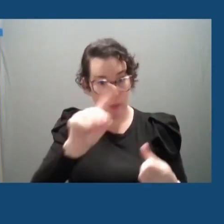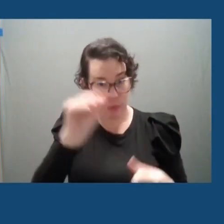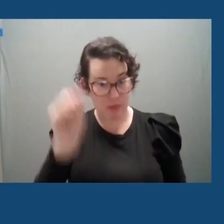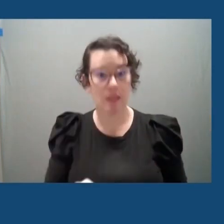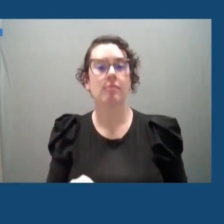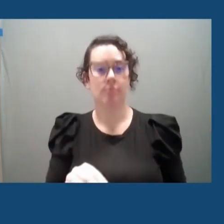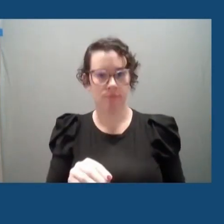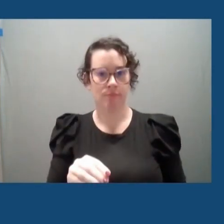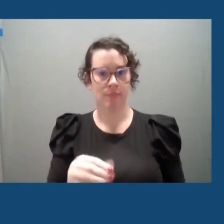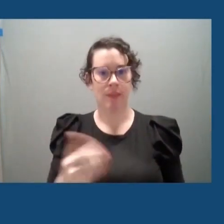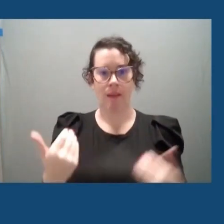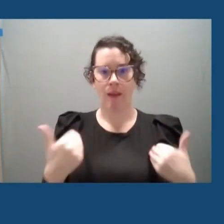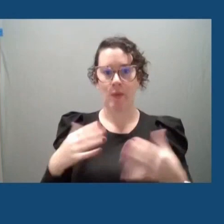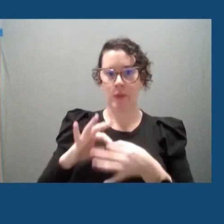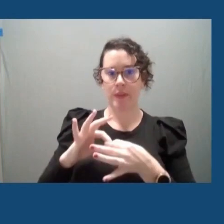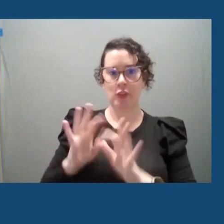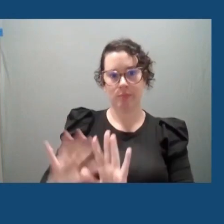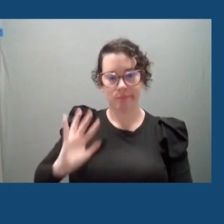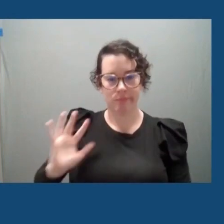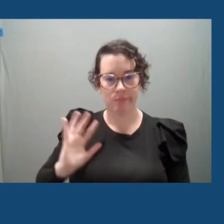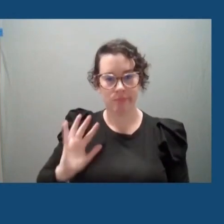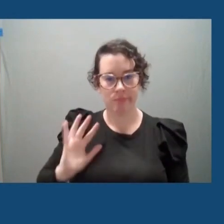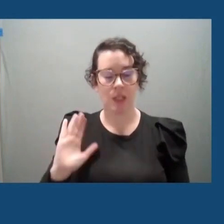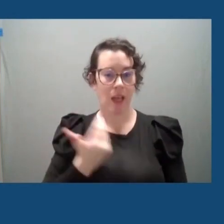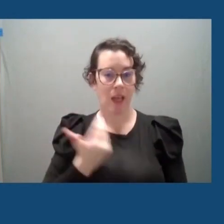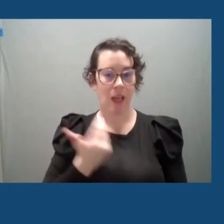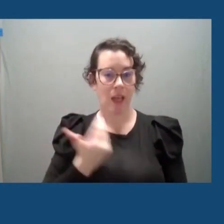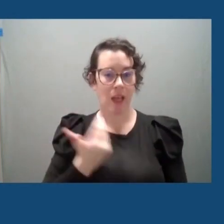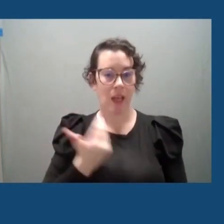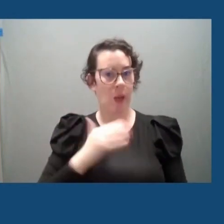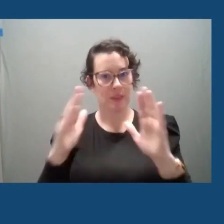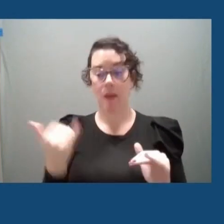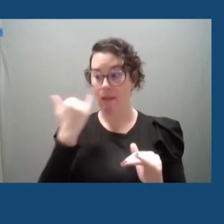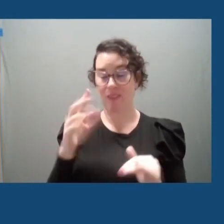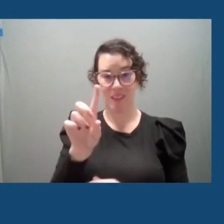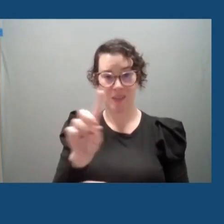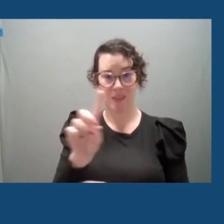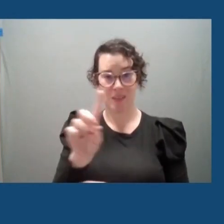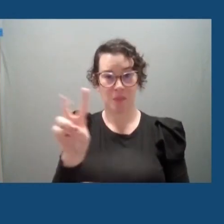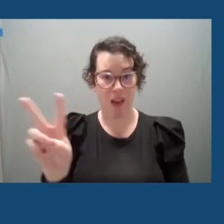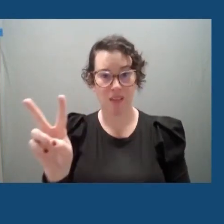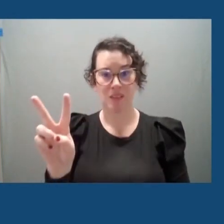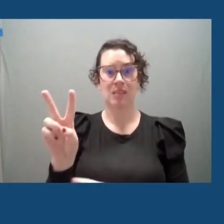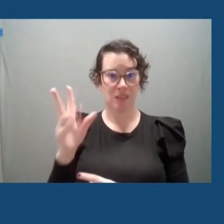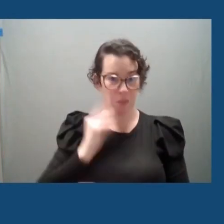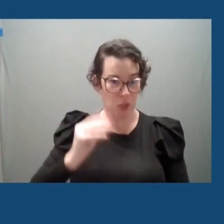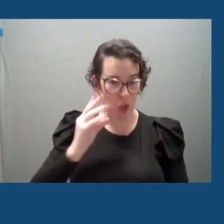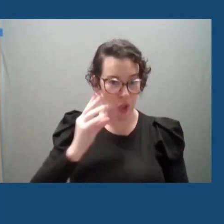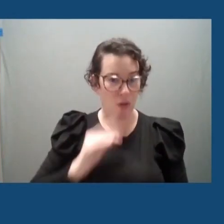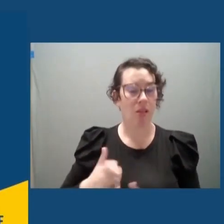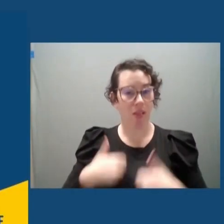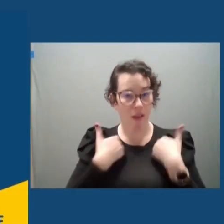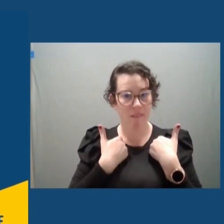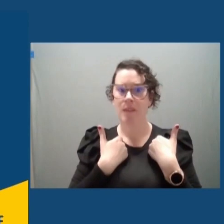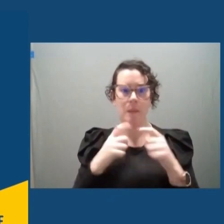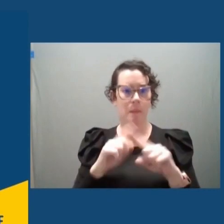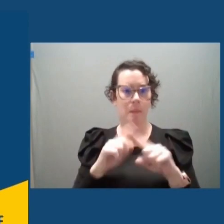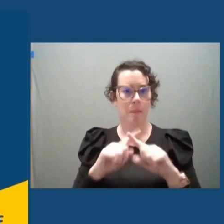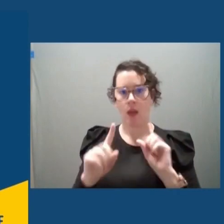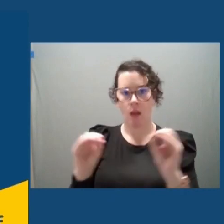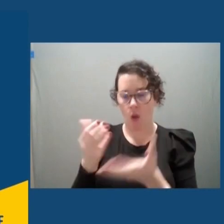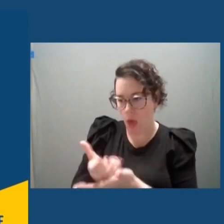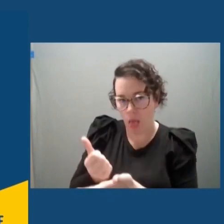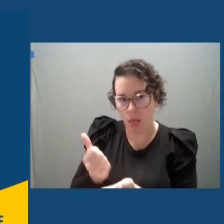Our system fails too many survivors. In New York City alone, 84% of domestic violence